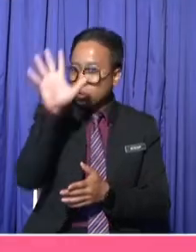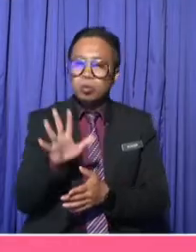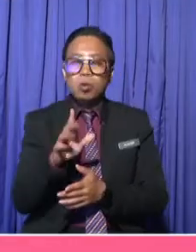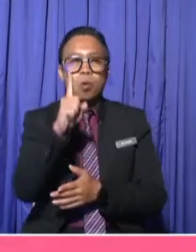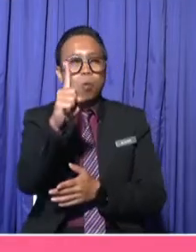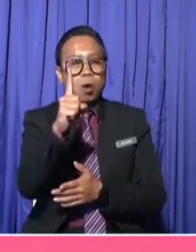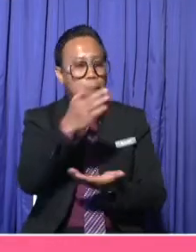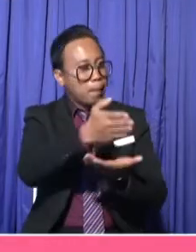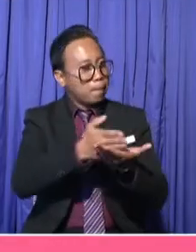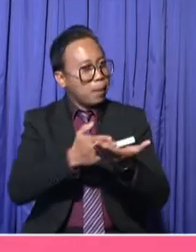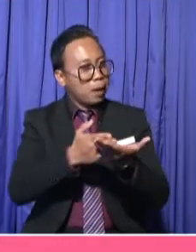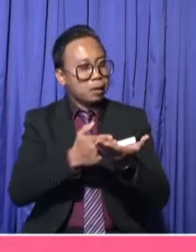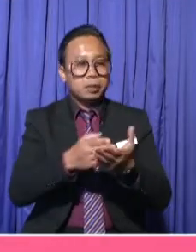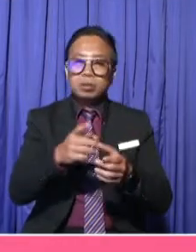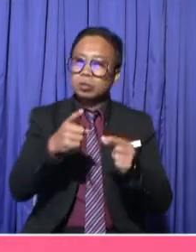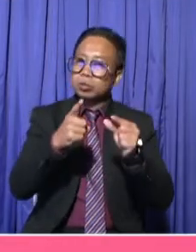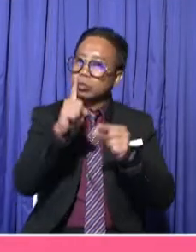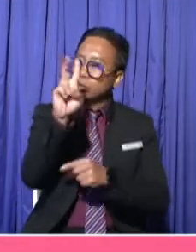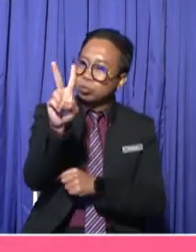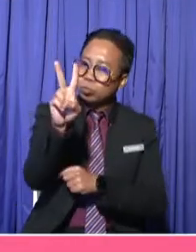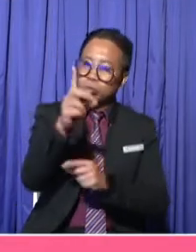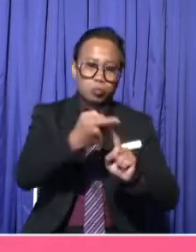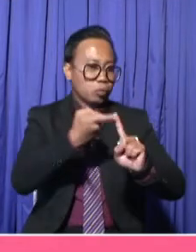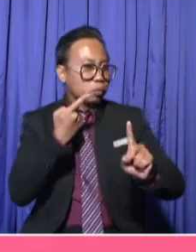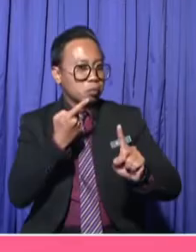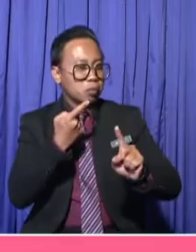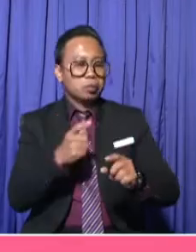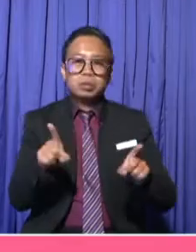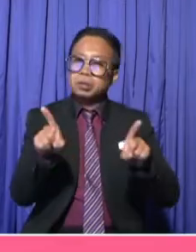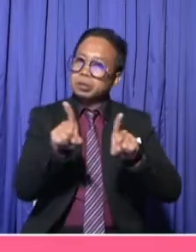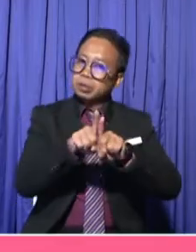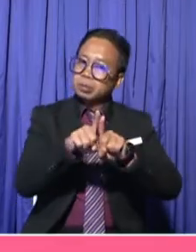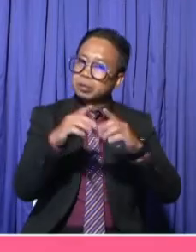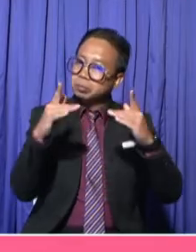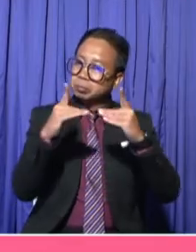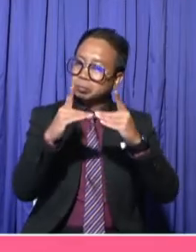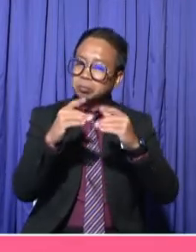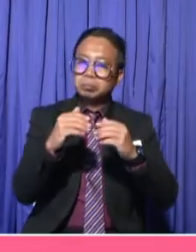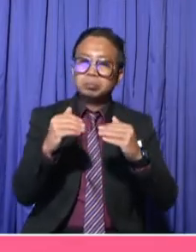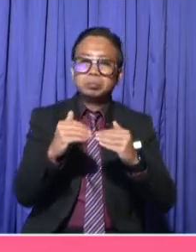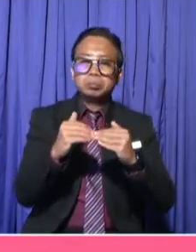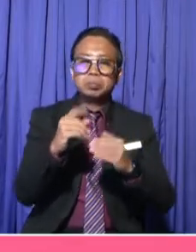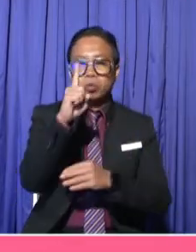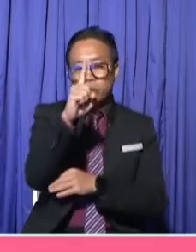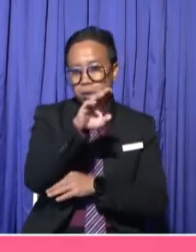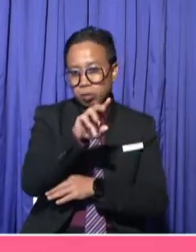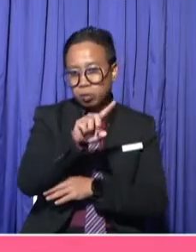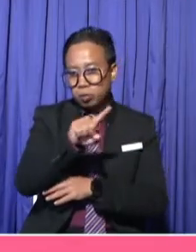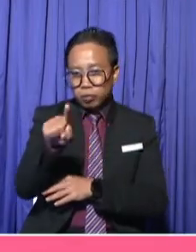one part from 2 equal parts is equivalent to